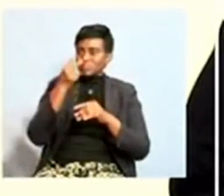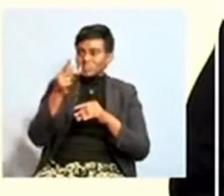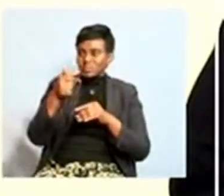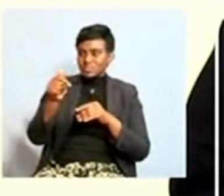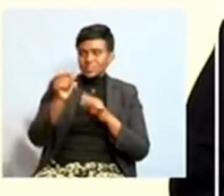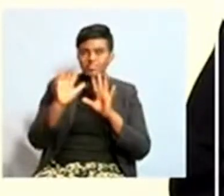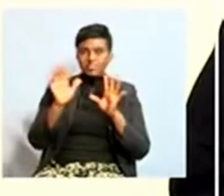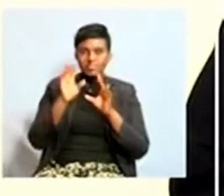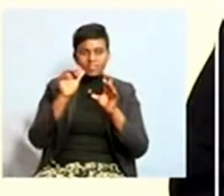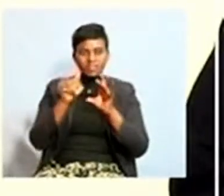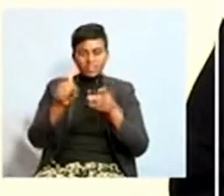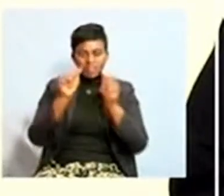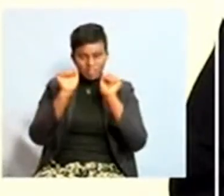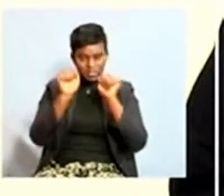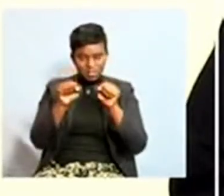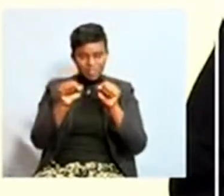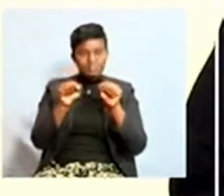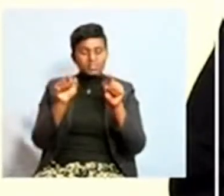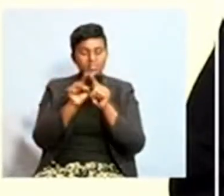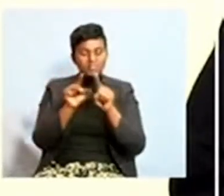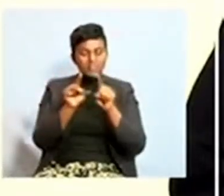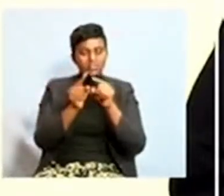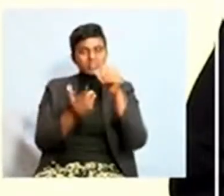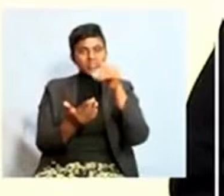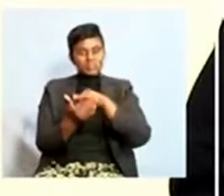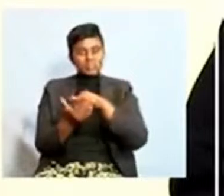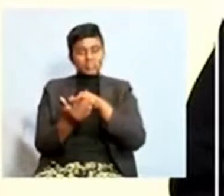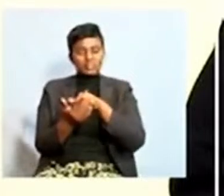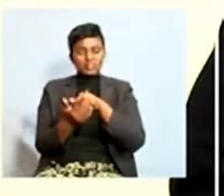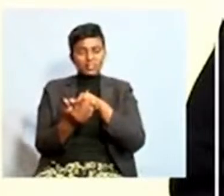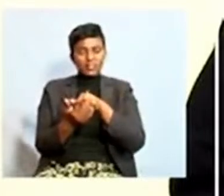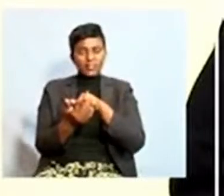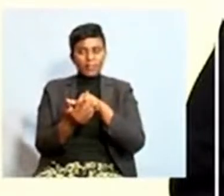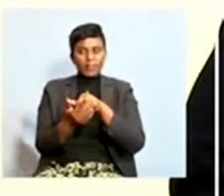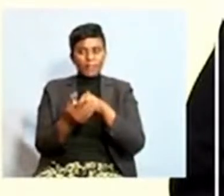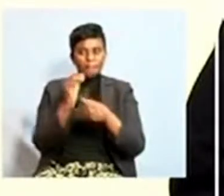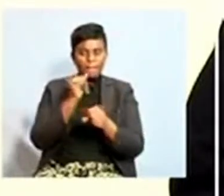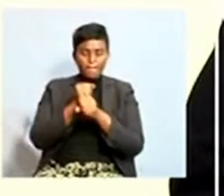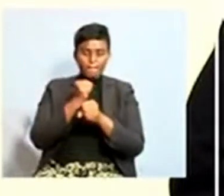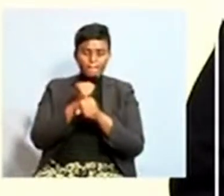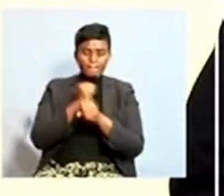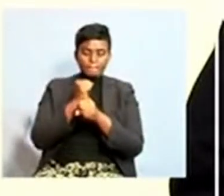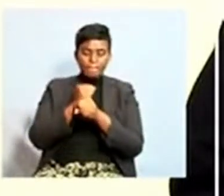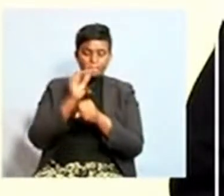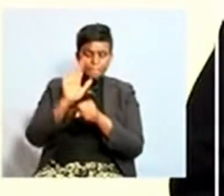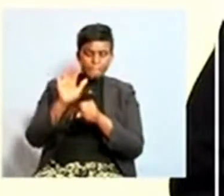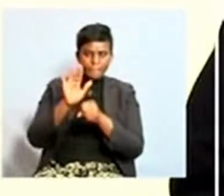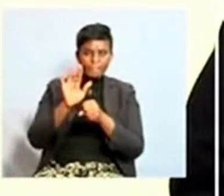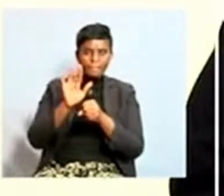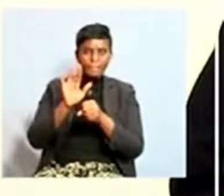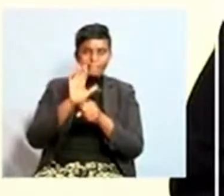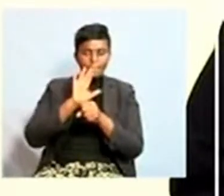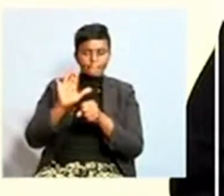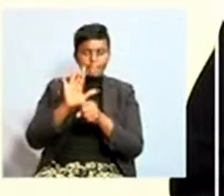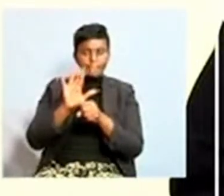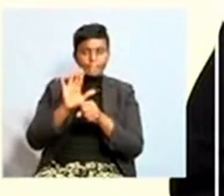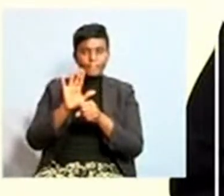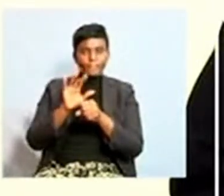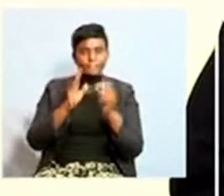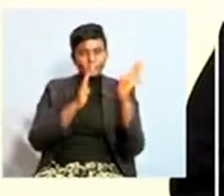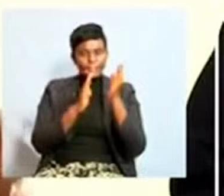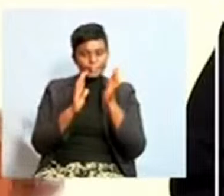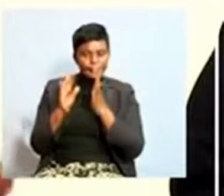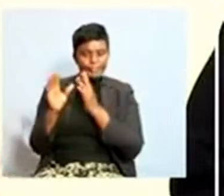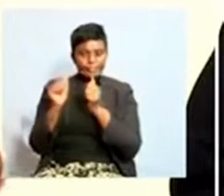themselves being able to discharge their part of the